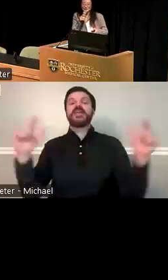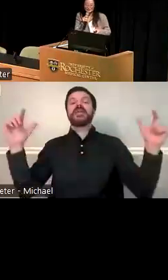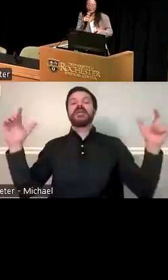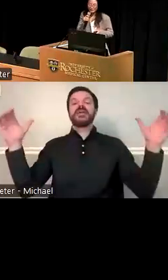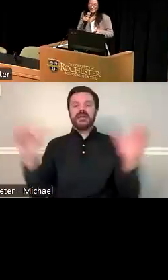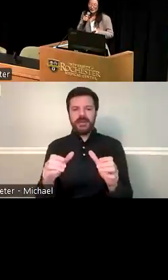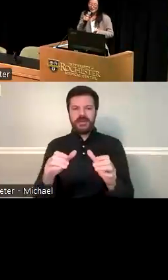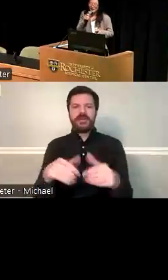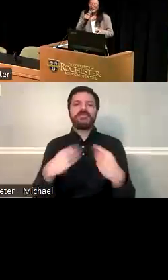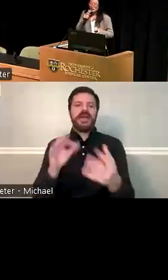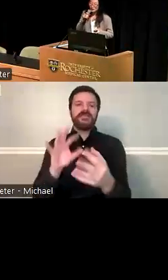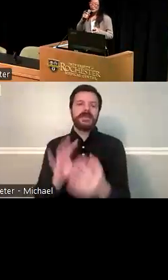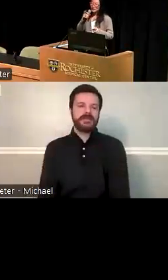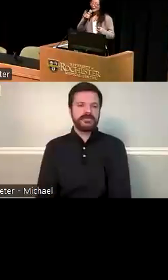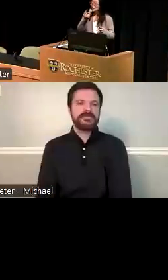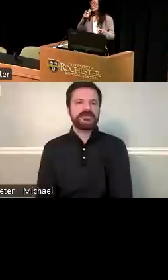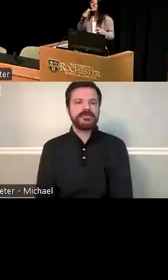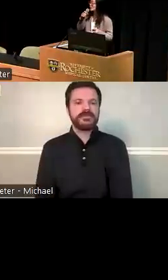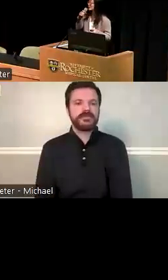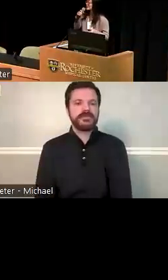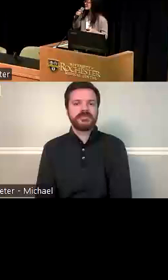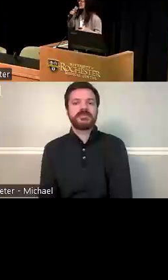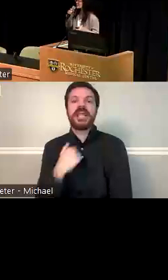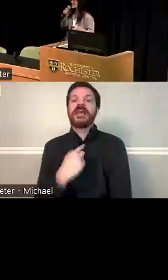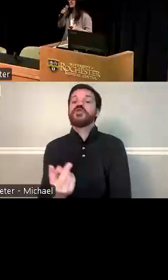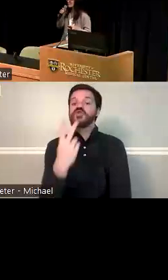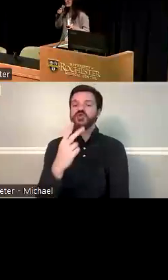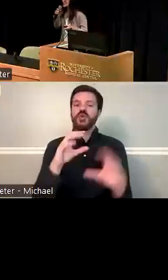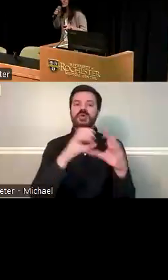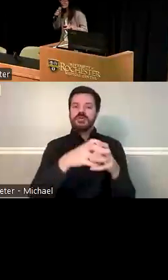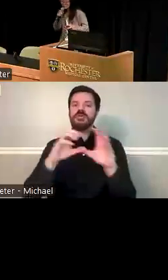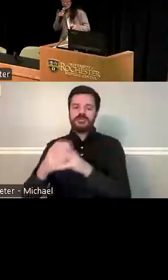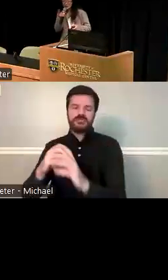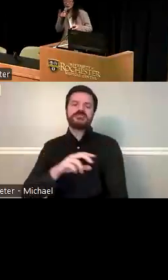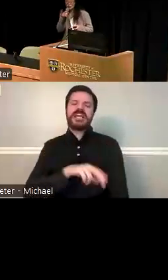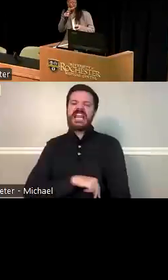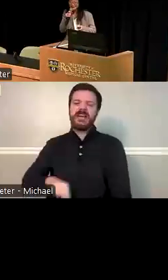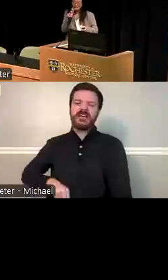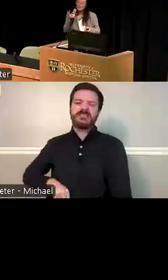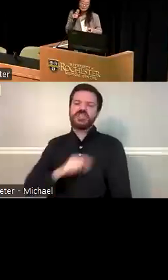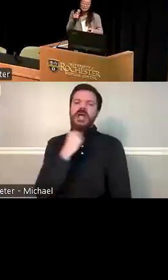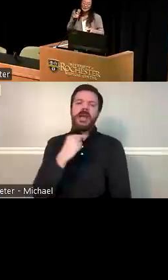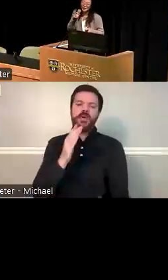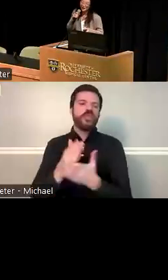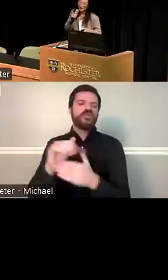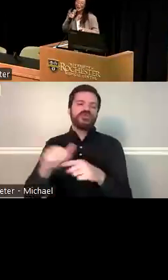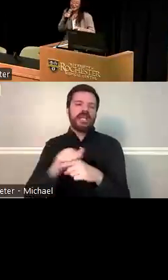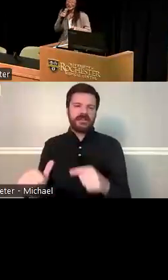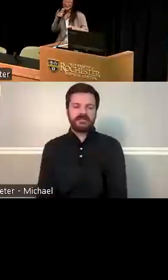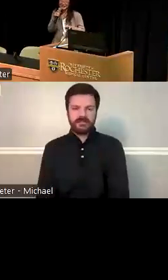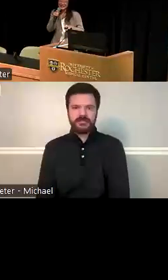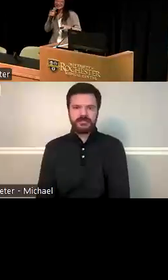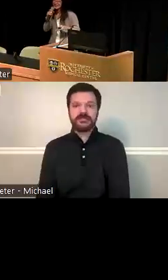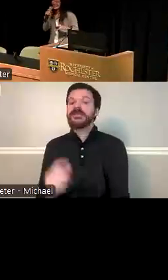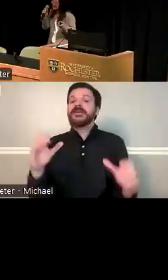feedback. So we had 2 cohorts of Navy chaplains who went through chaplain's care training. We had a happy hour